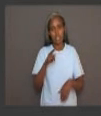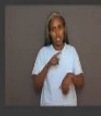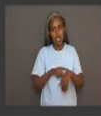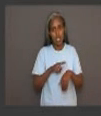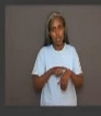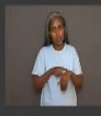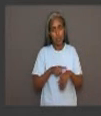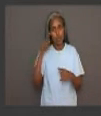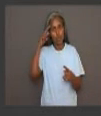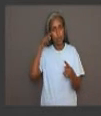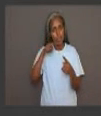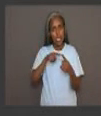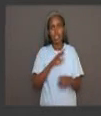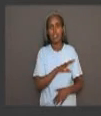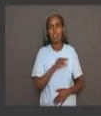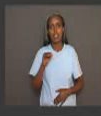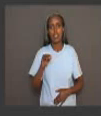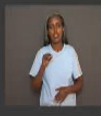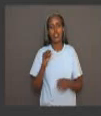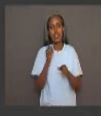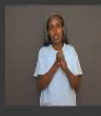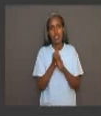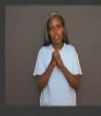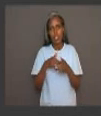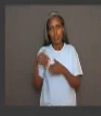to plan and carry out.